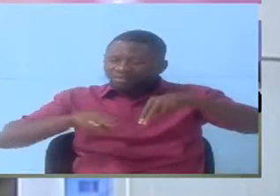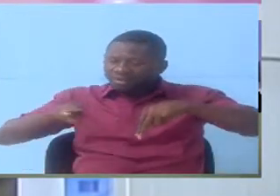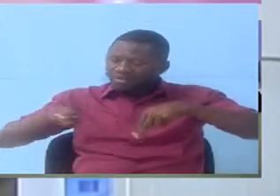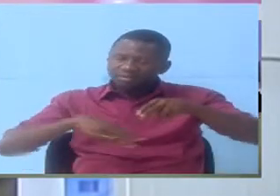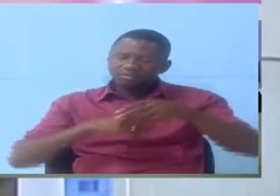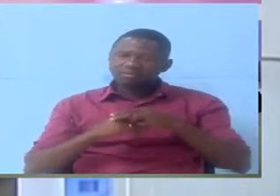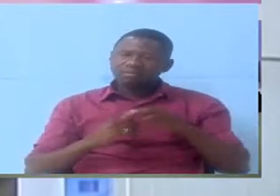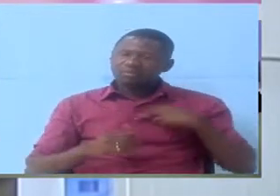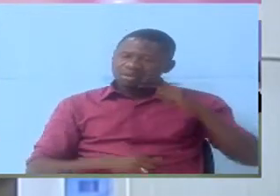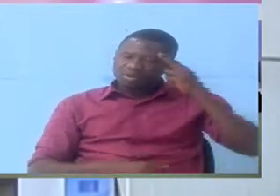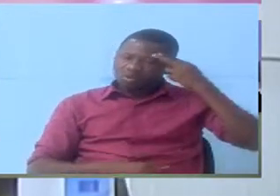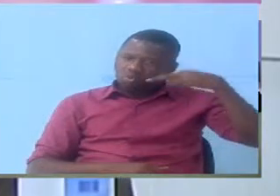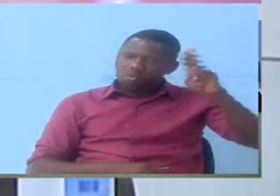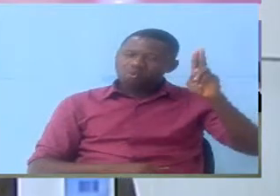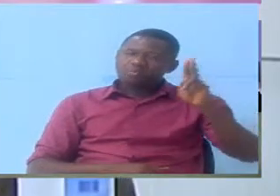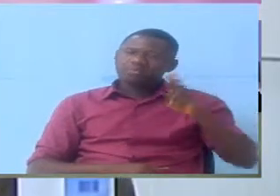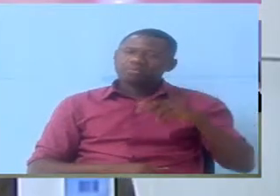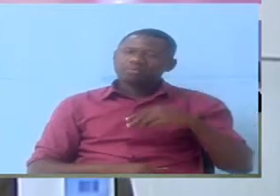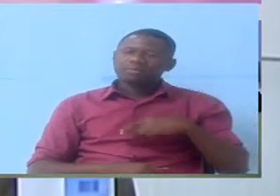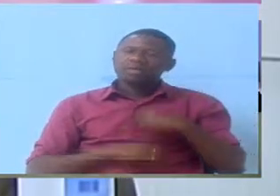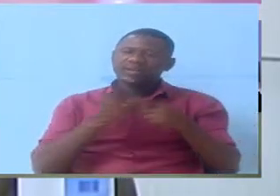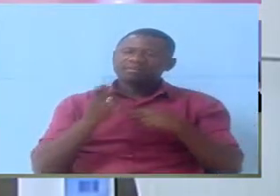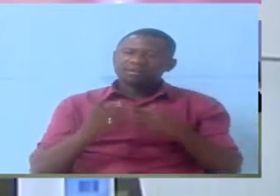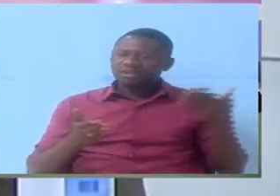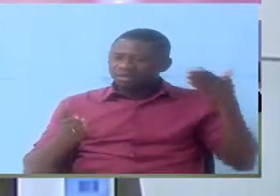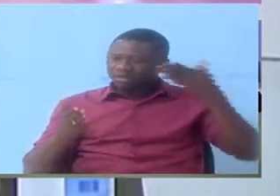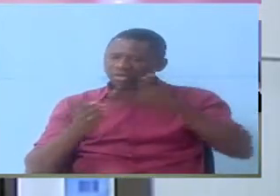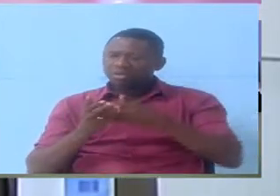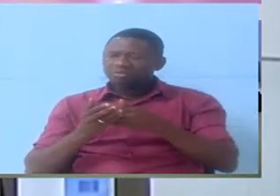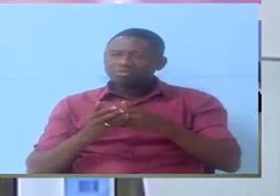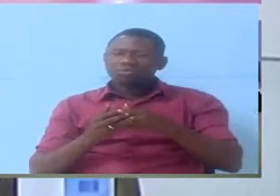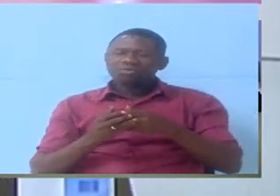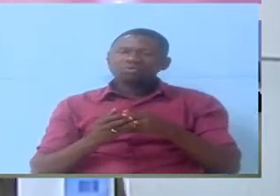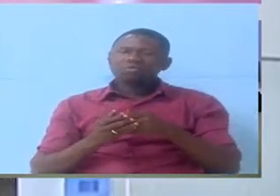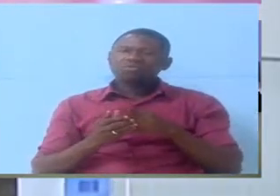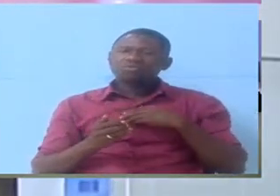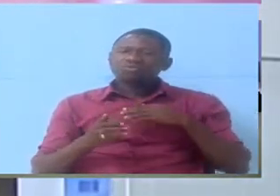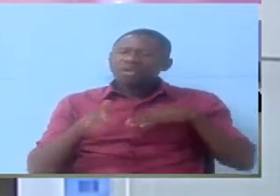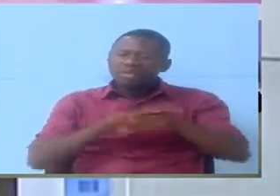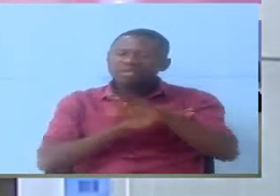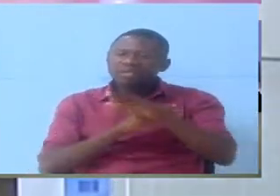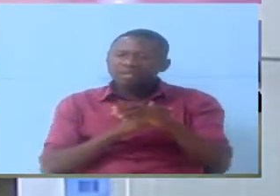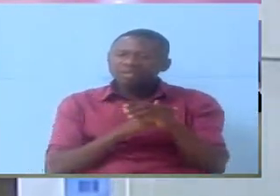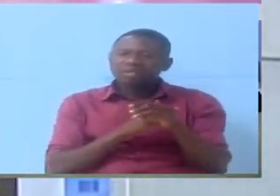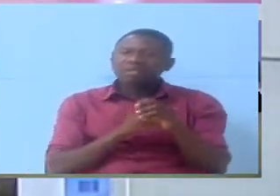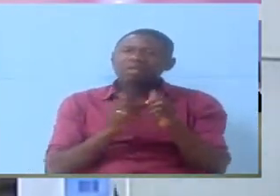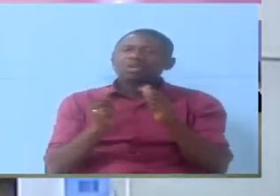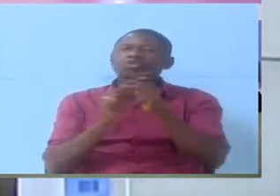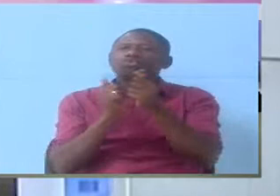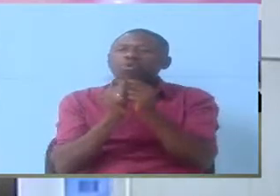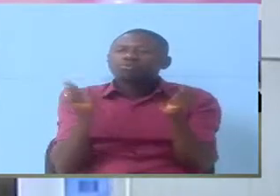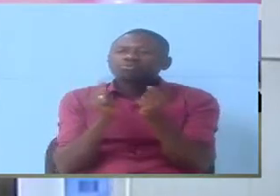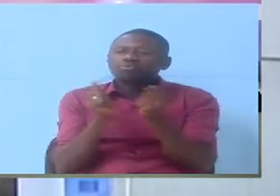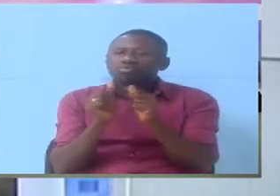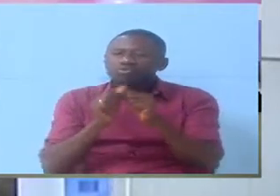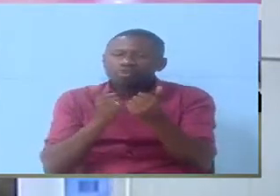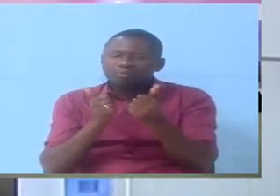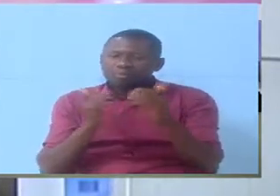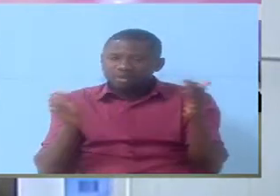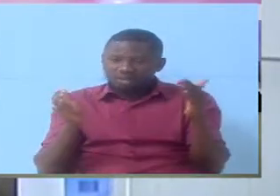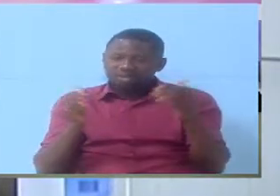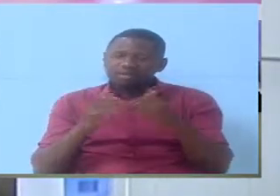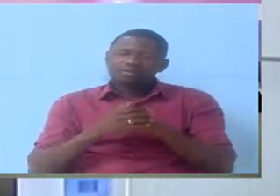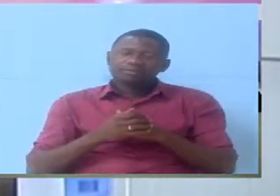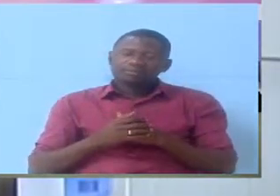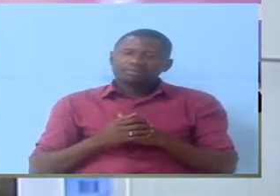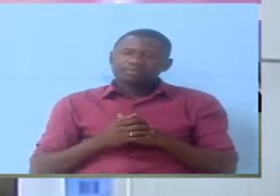I went home. Nseta su. And then came to Kairaba to go to the supermarket, one of the supermarkets there. Nata na muru Kairaba silo kampur kata supermarket